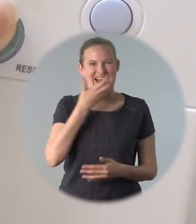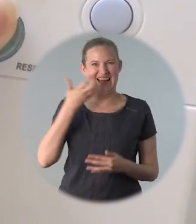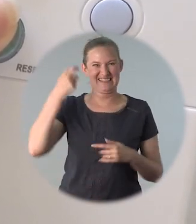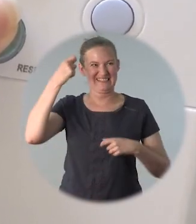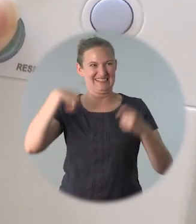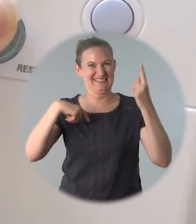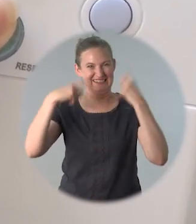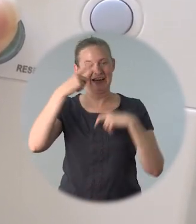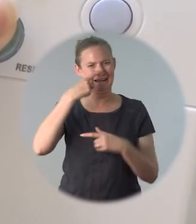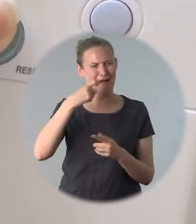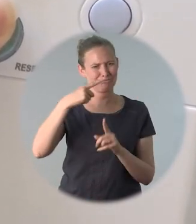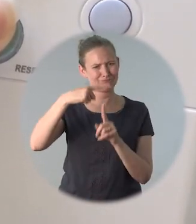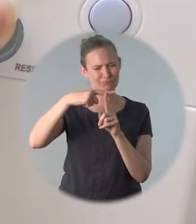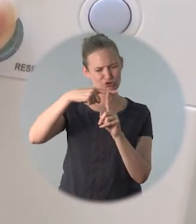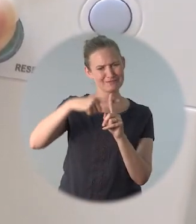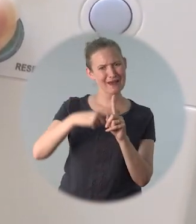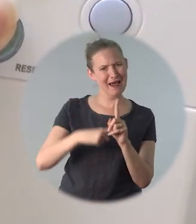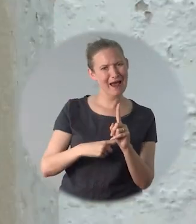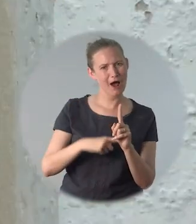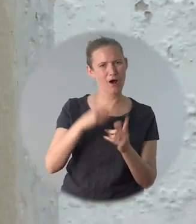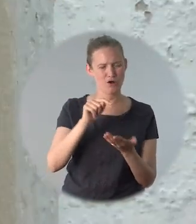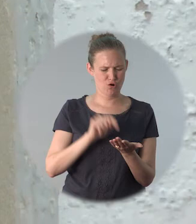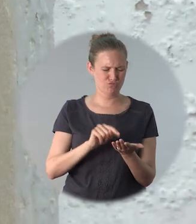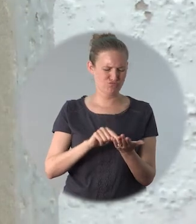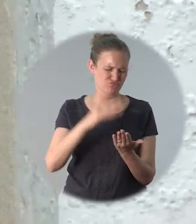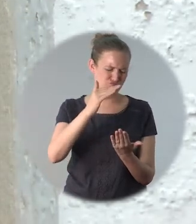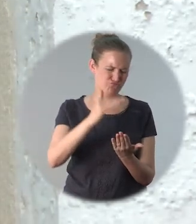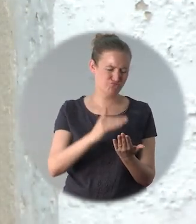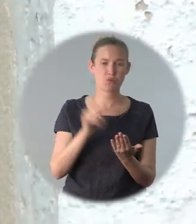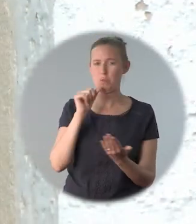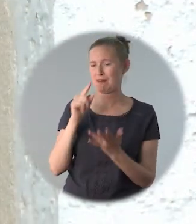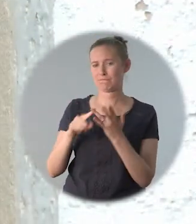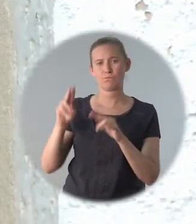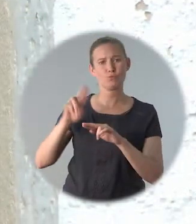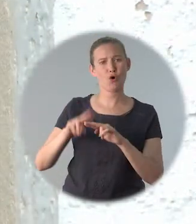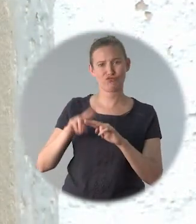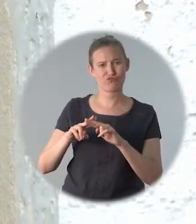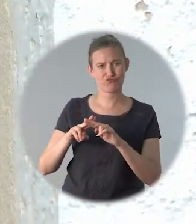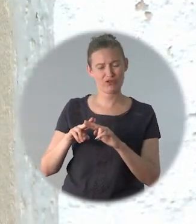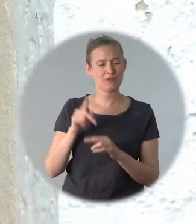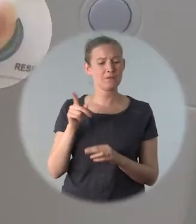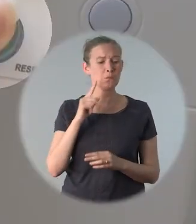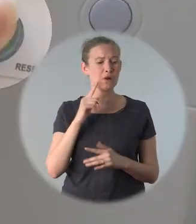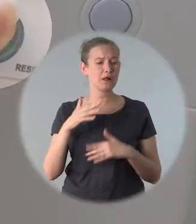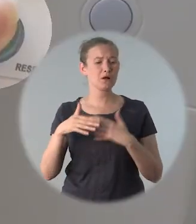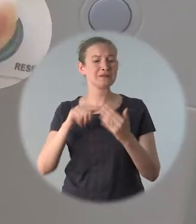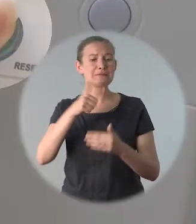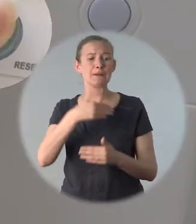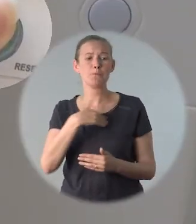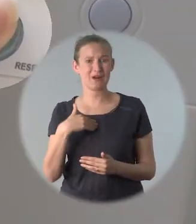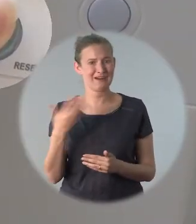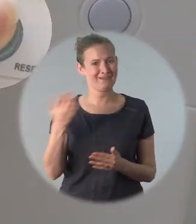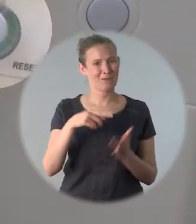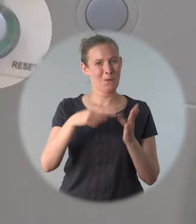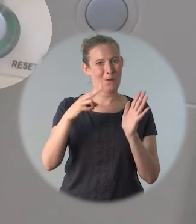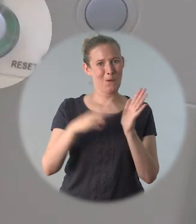if you want to decrease the temperature, say if you're going out unexpectedly and don't want to heat your home unnecessarily. Just press the down